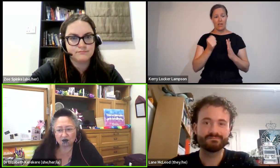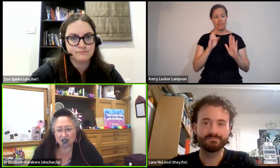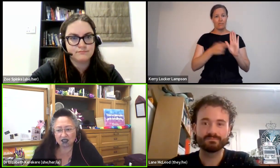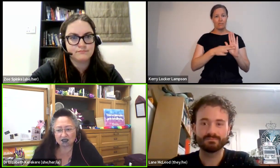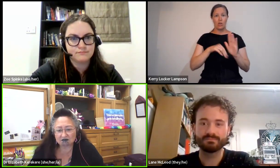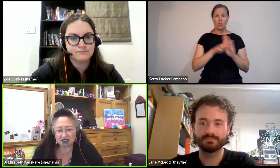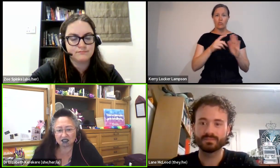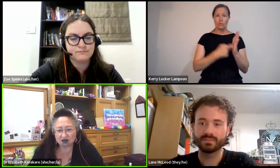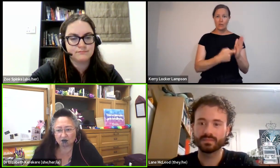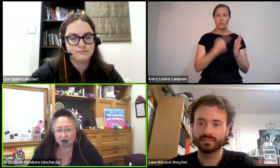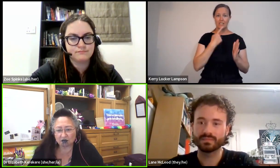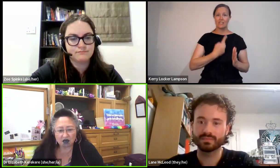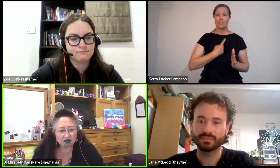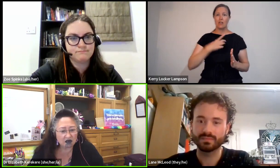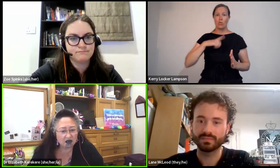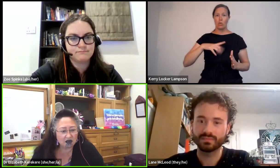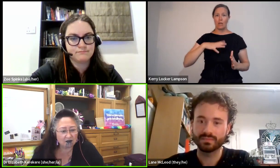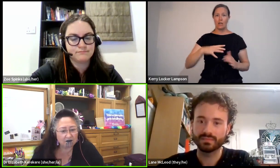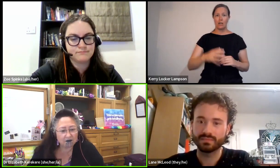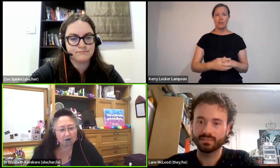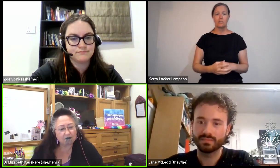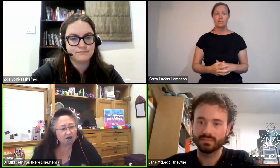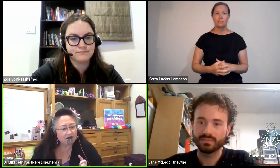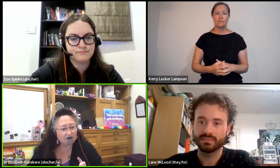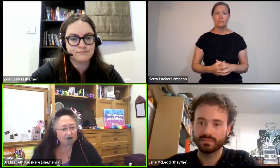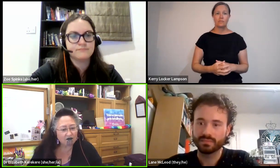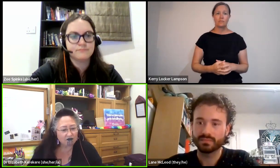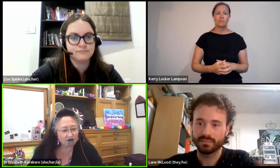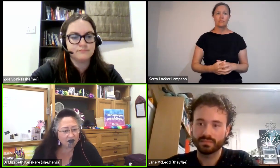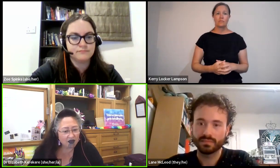So that's just not appropriate.